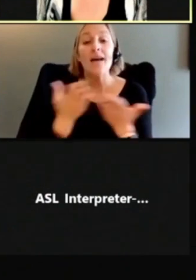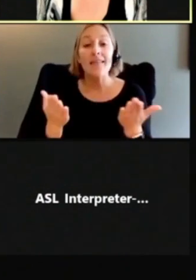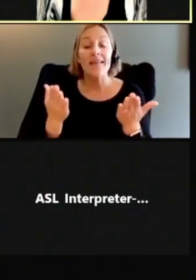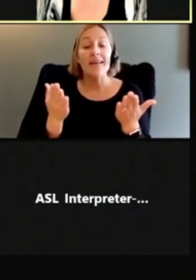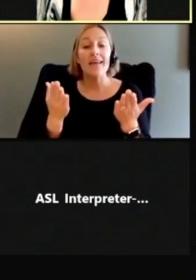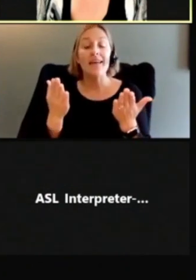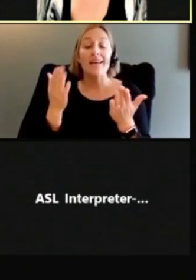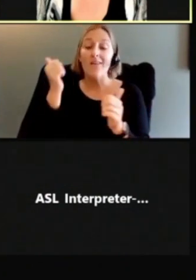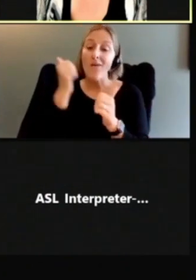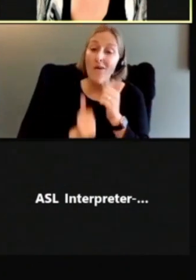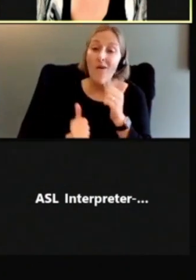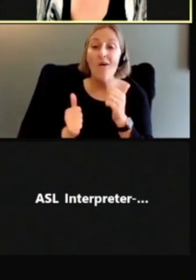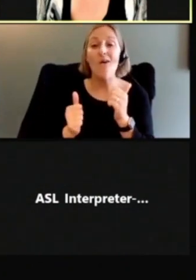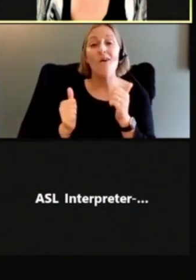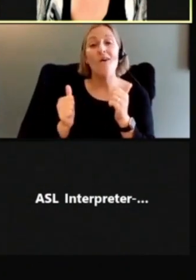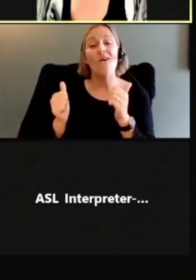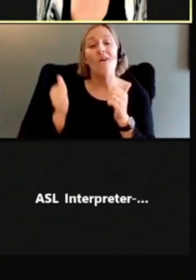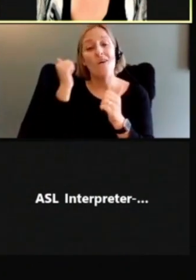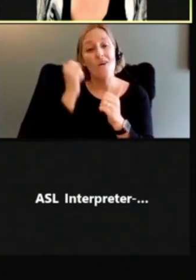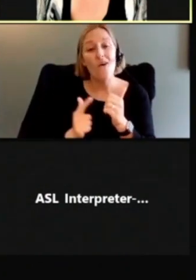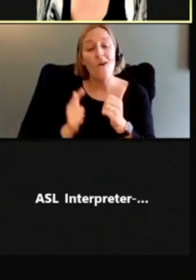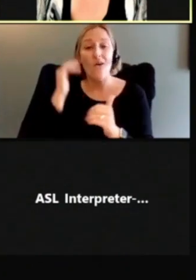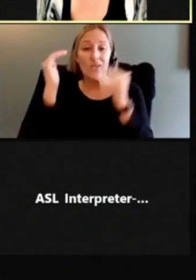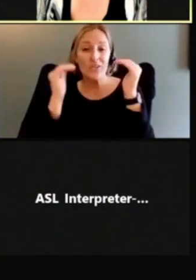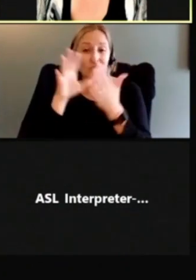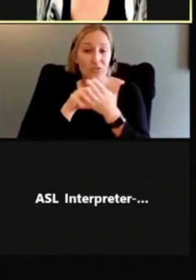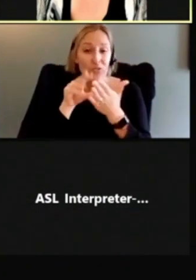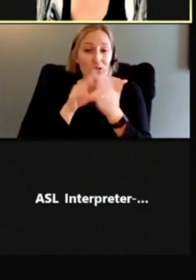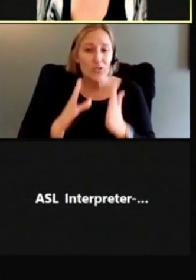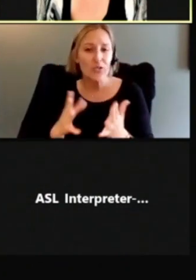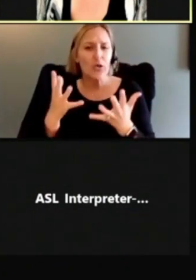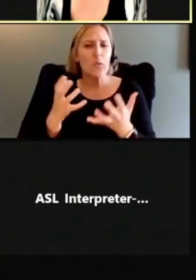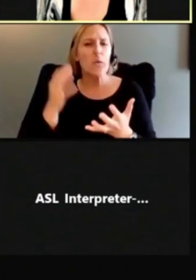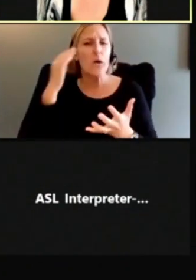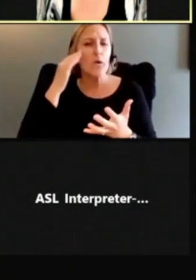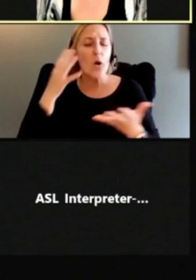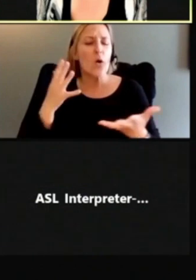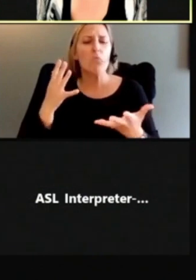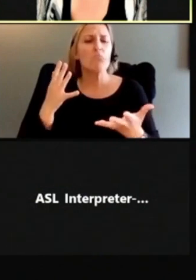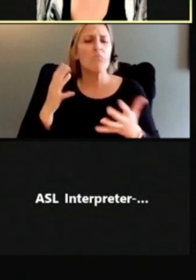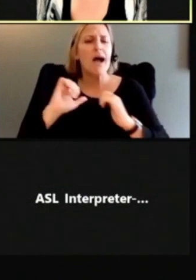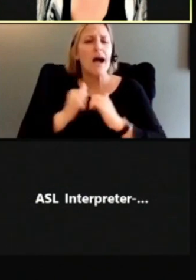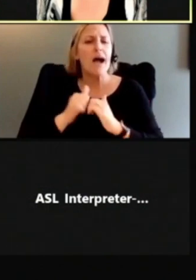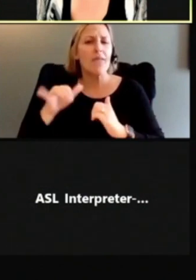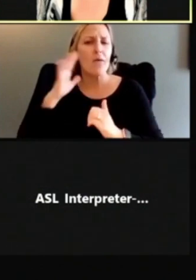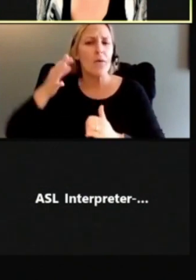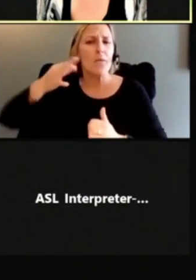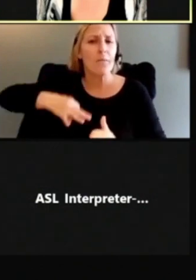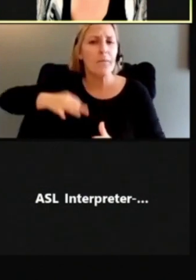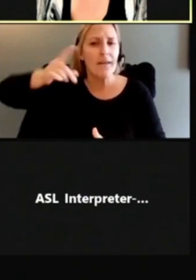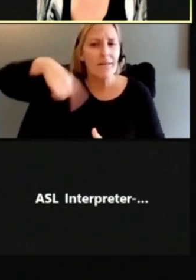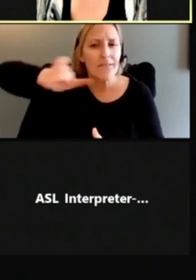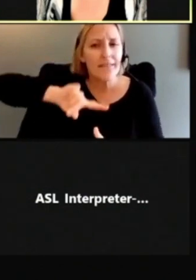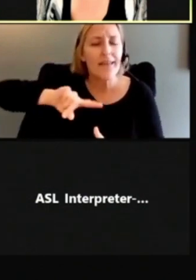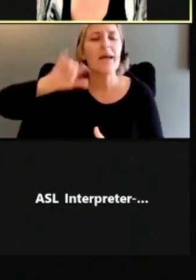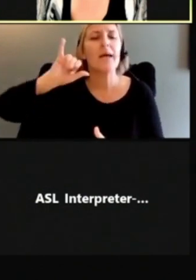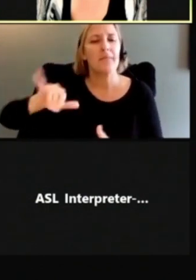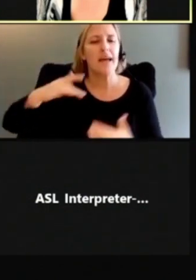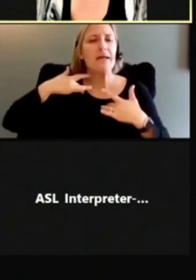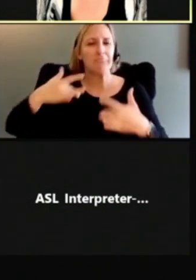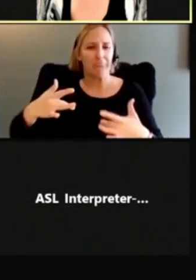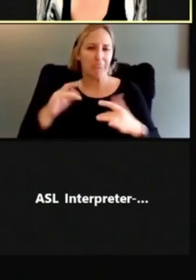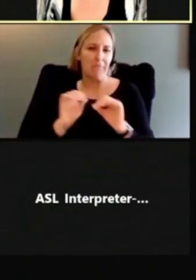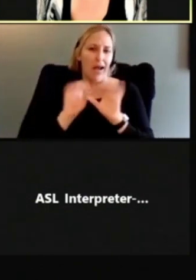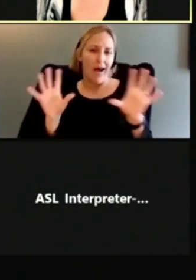to know as they dive into new information is, what's in it for me? And this is typically the elephant in the room. So you need